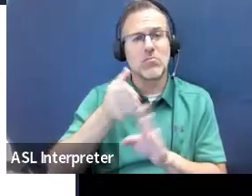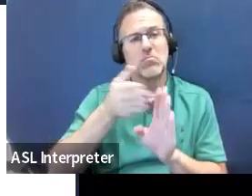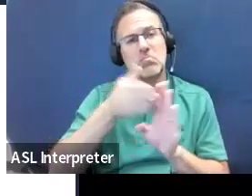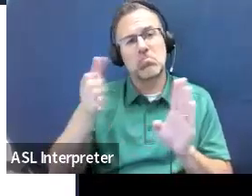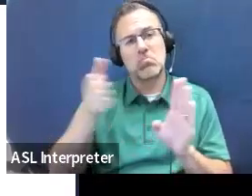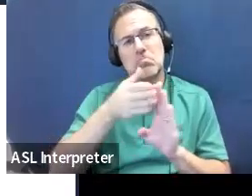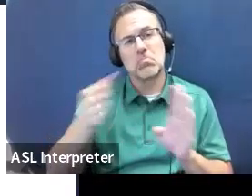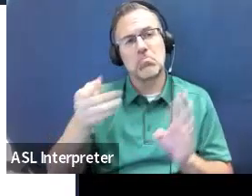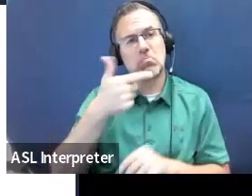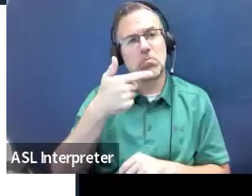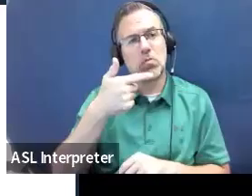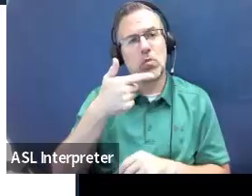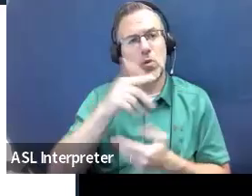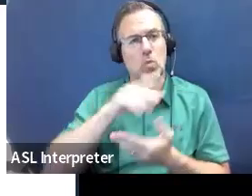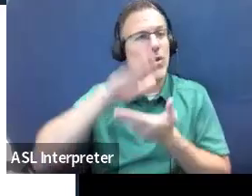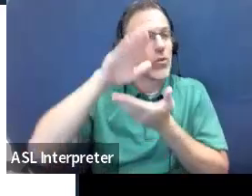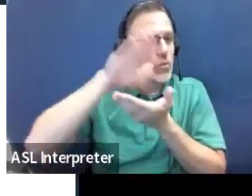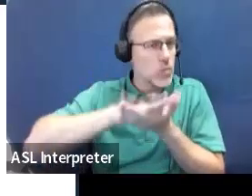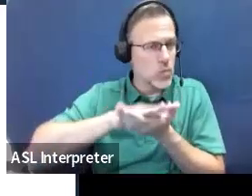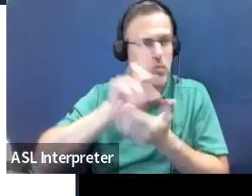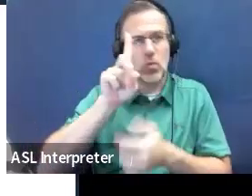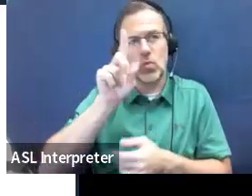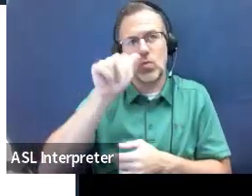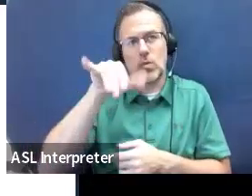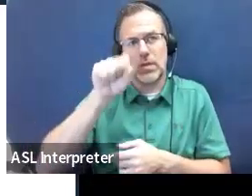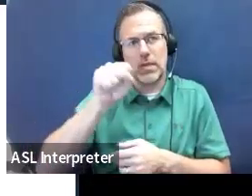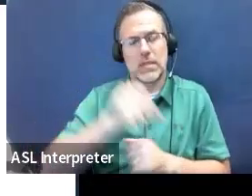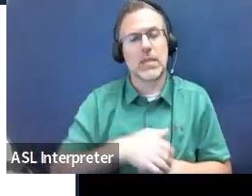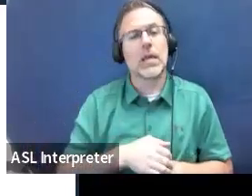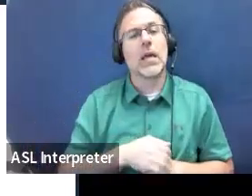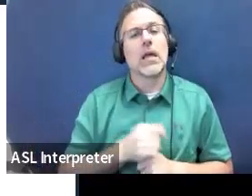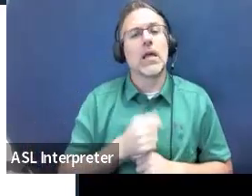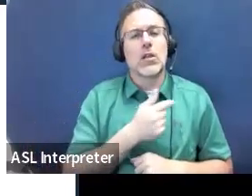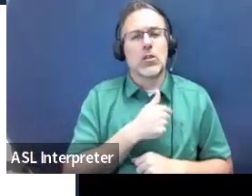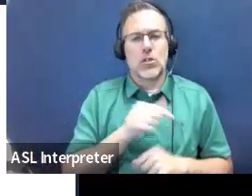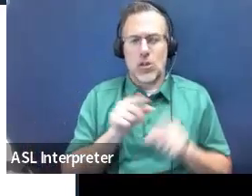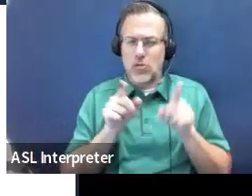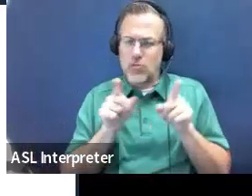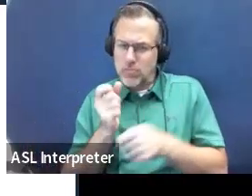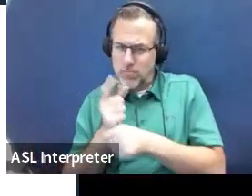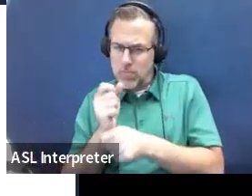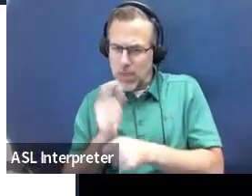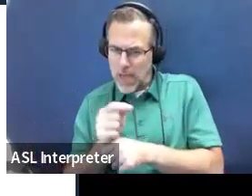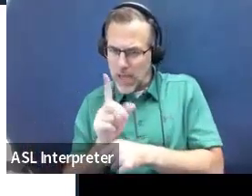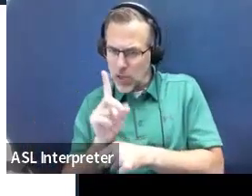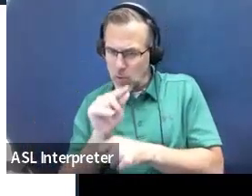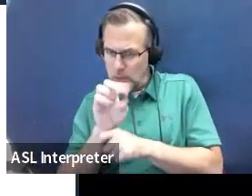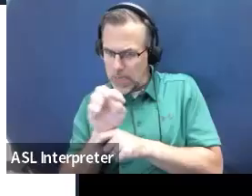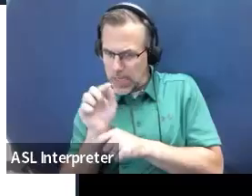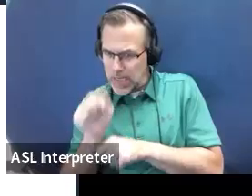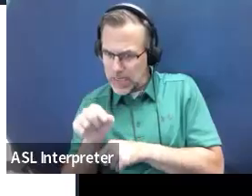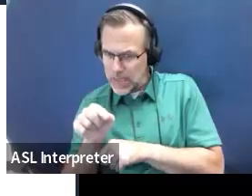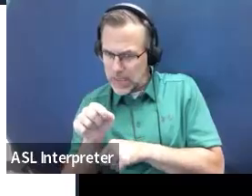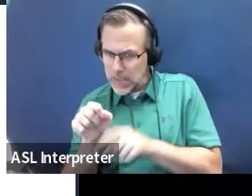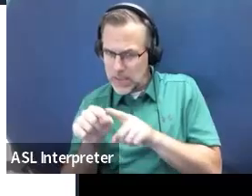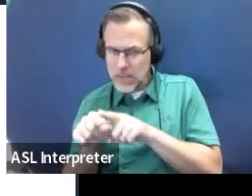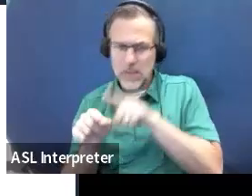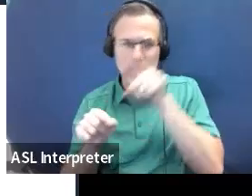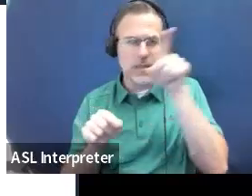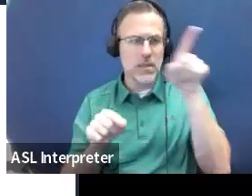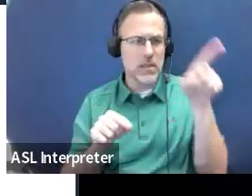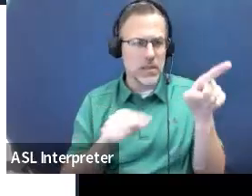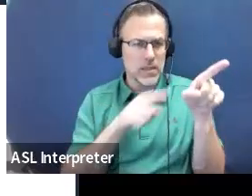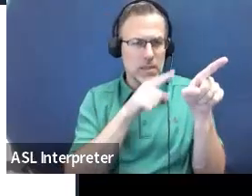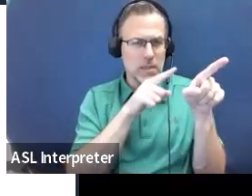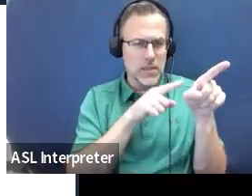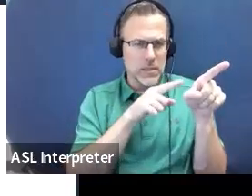is one of the things that we look at for compliance. So we look from this annual date of your IEP meeting to that